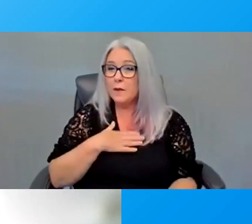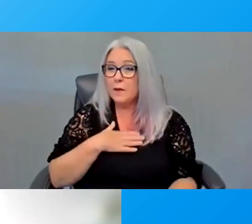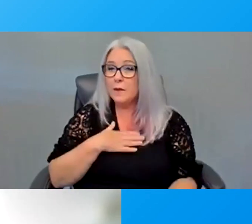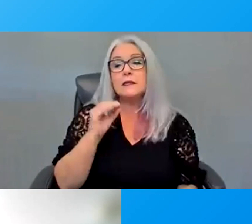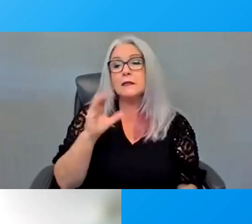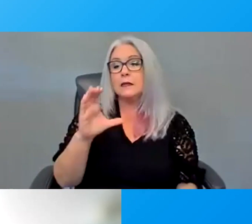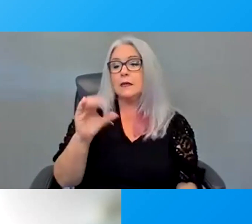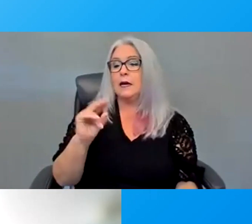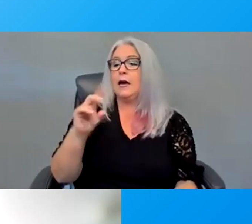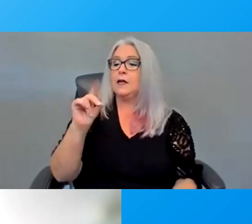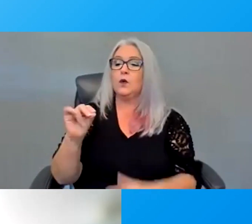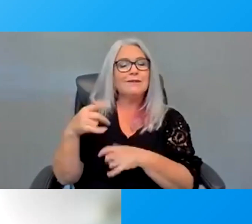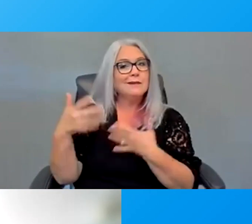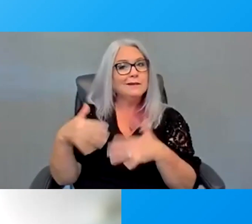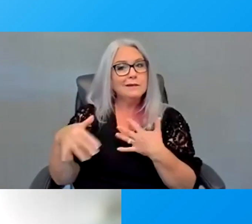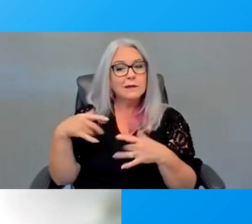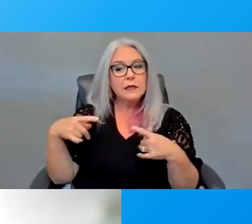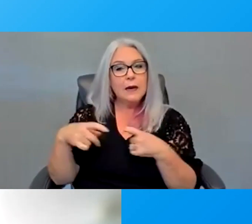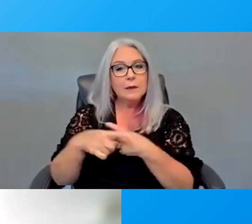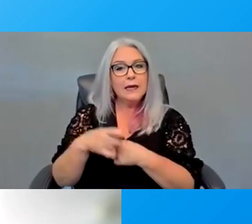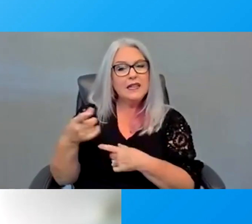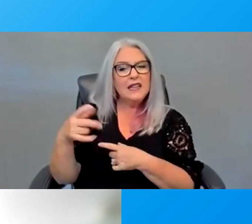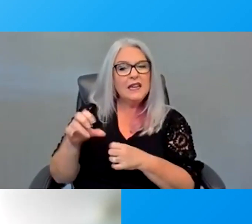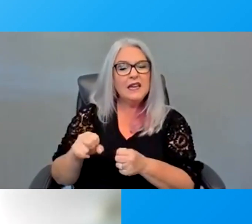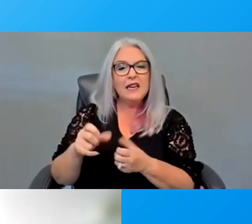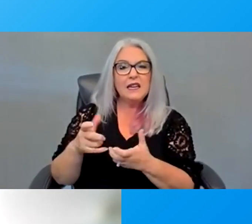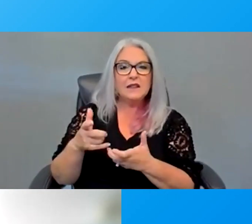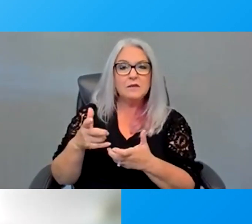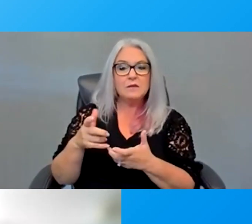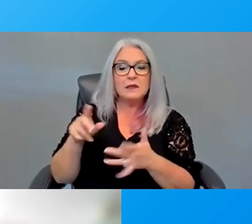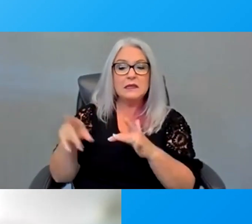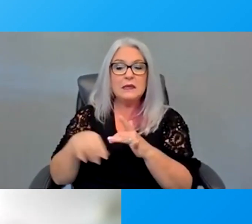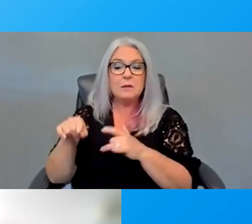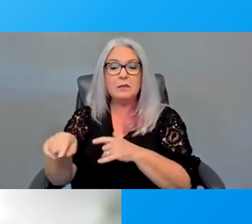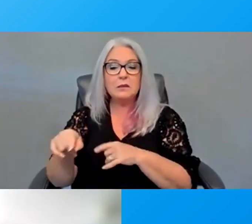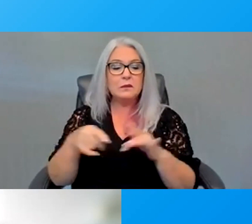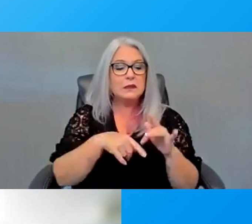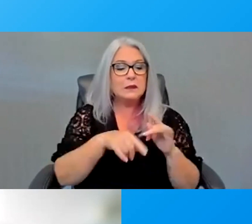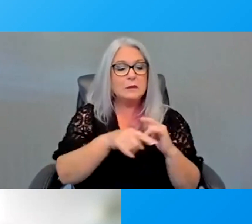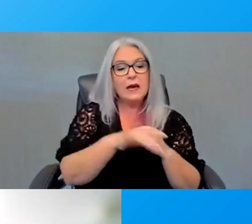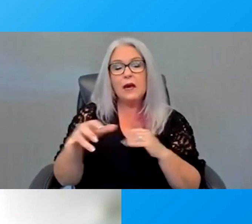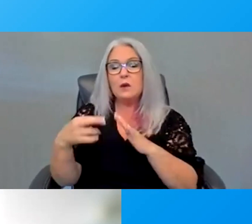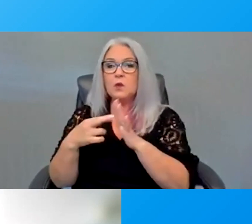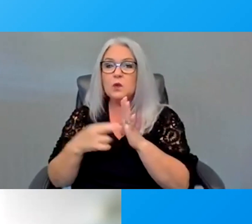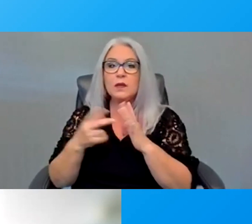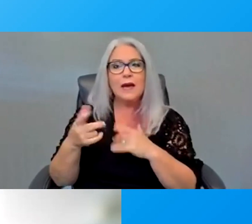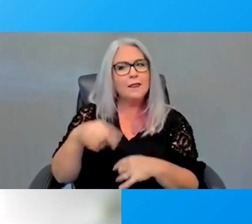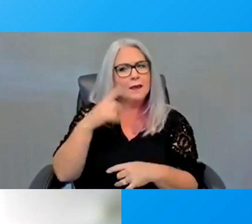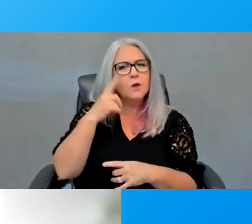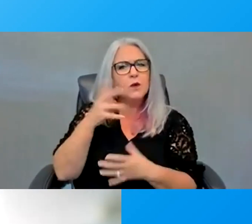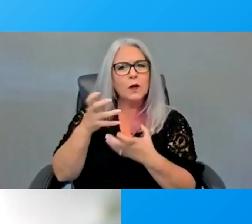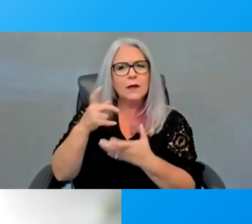with, but you might want to check into that and get some support in finding that out.